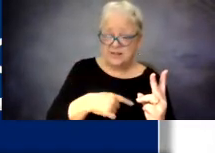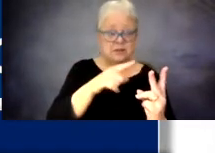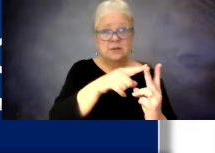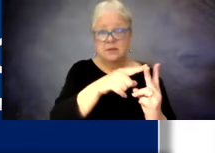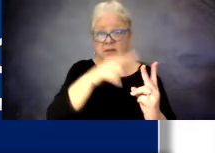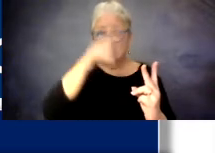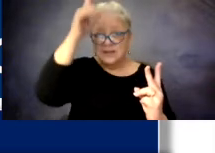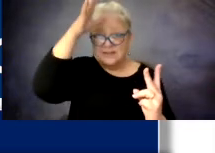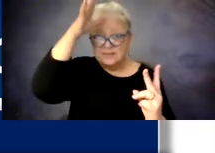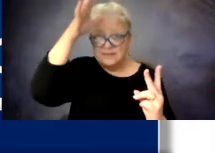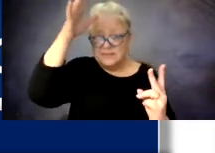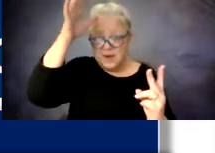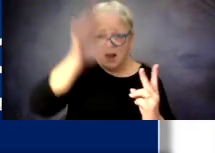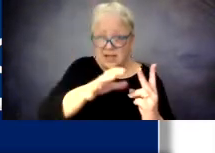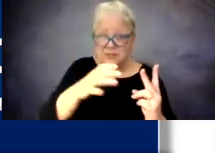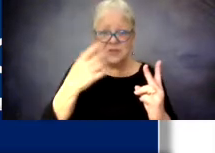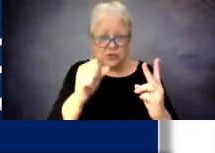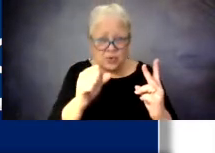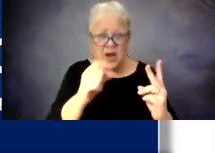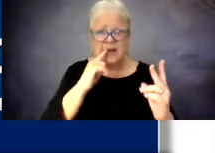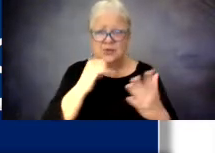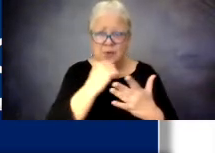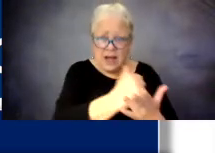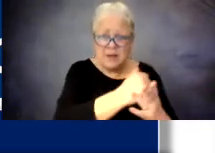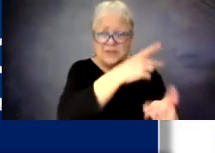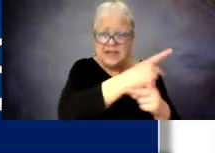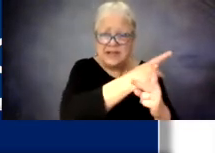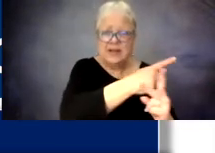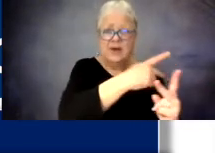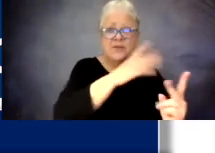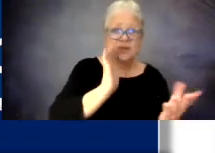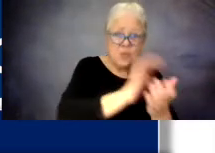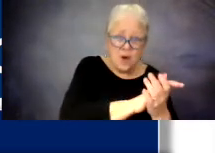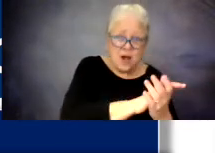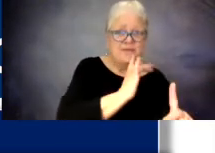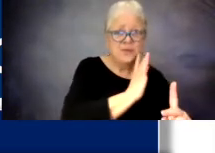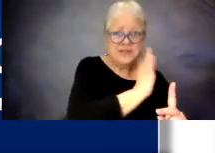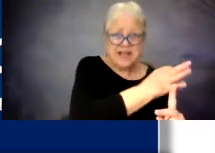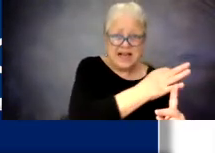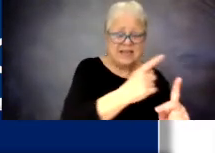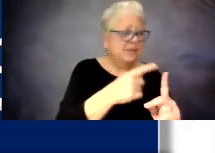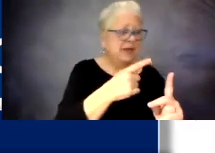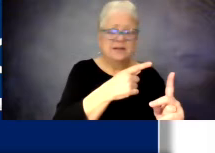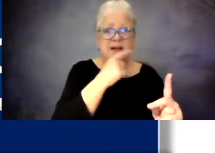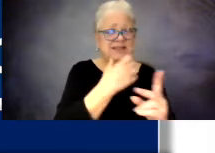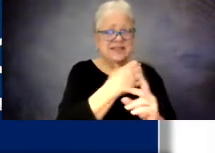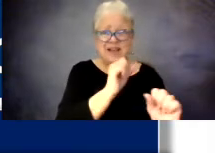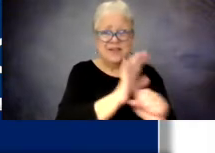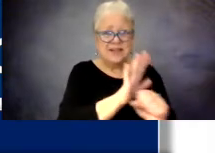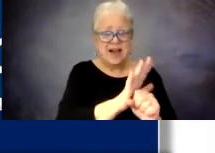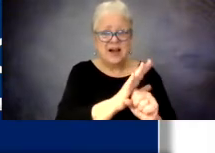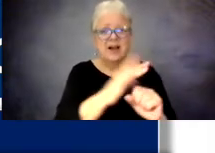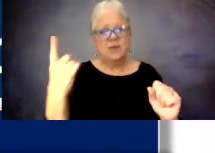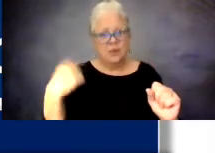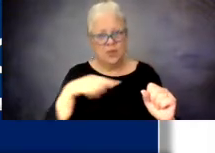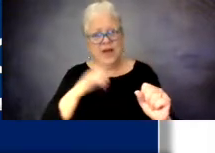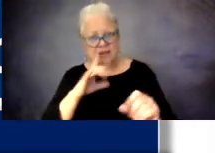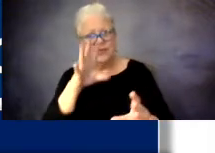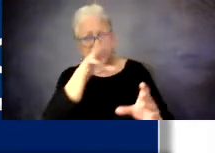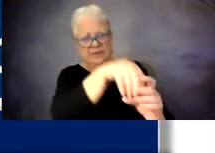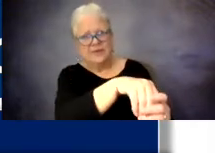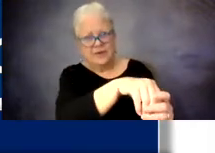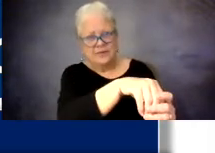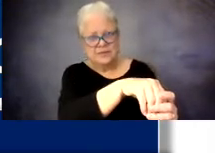is trying and doesn't want services in, but it's just not keeping her safe, we have to take a look at that. And